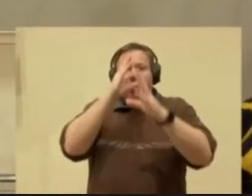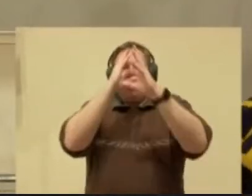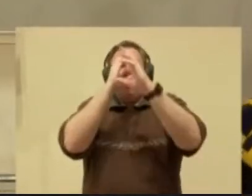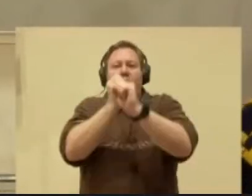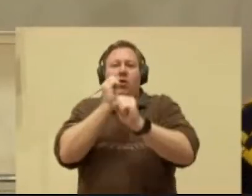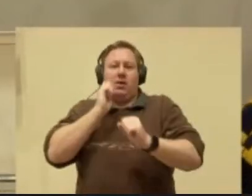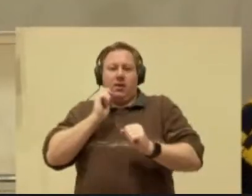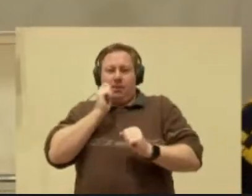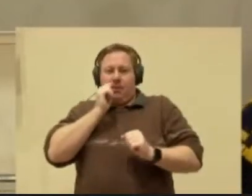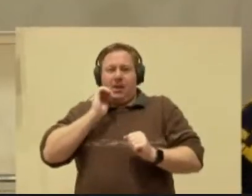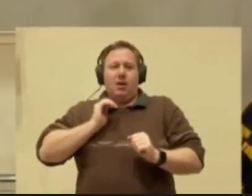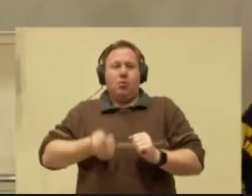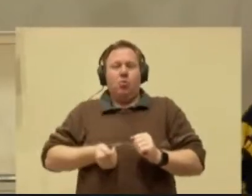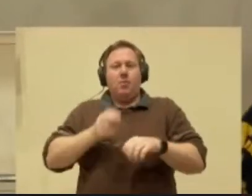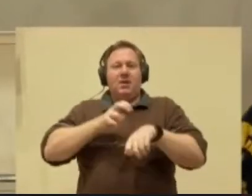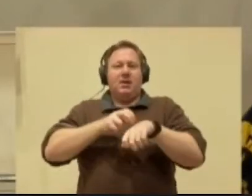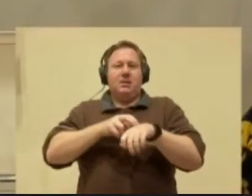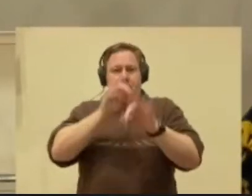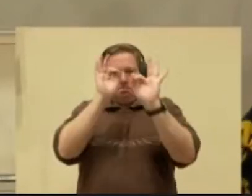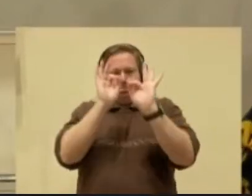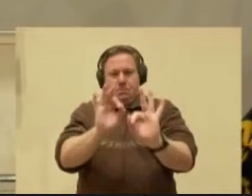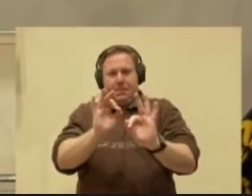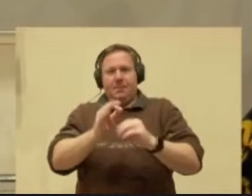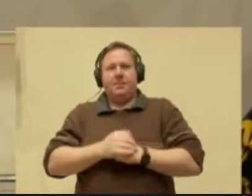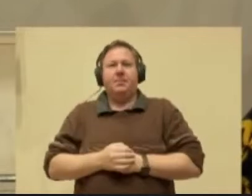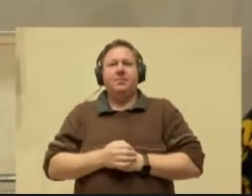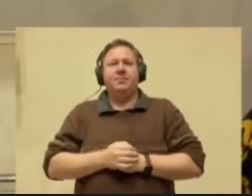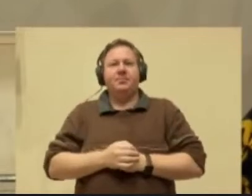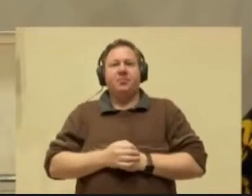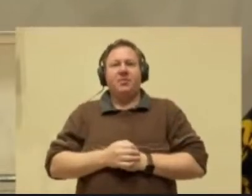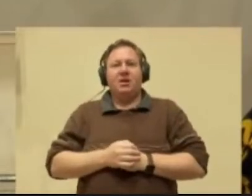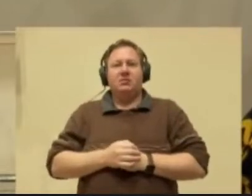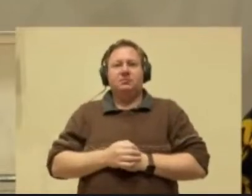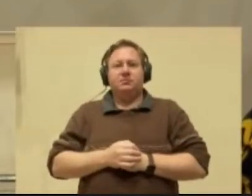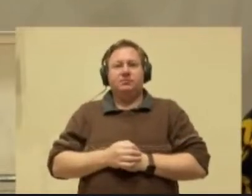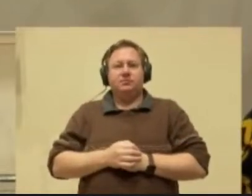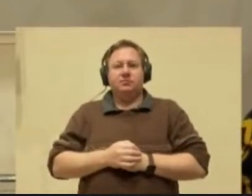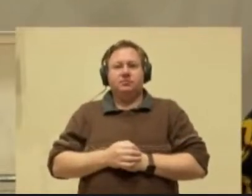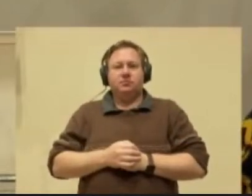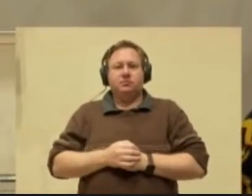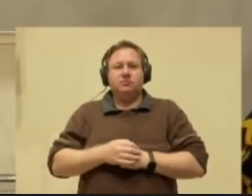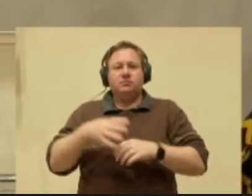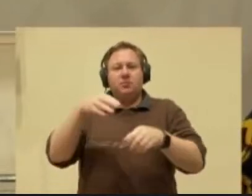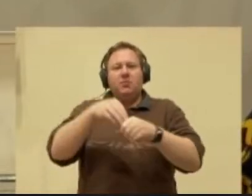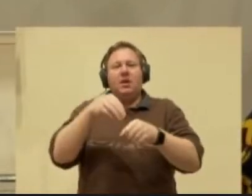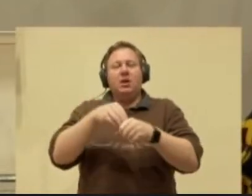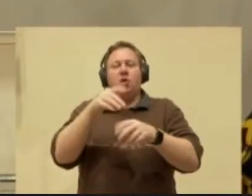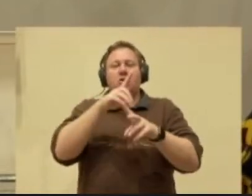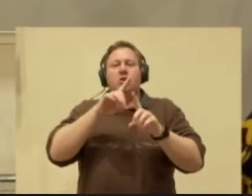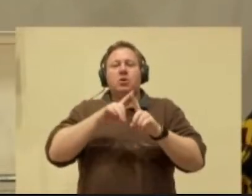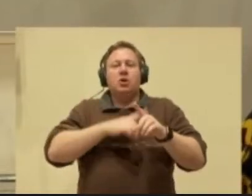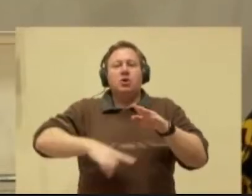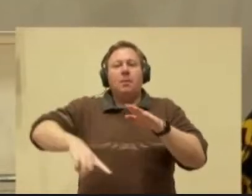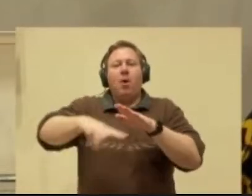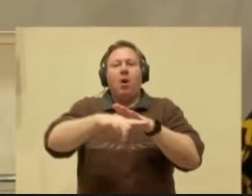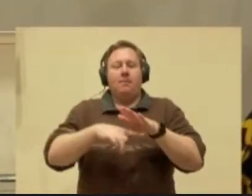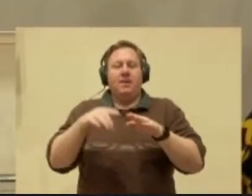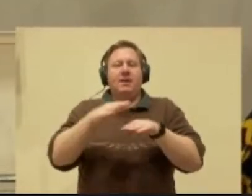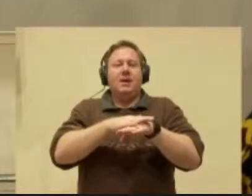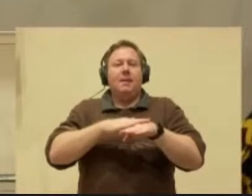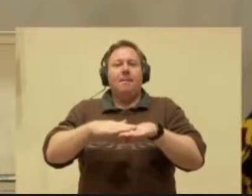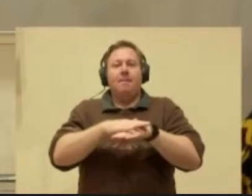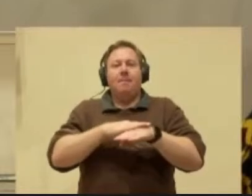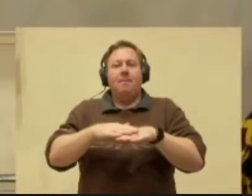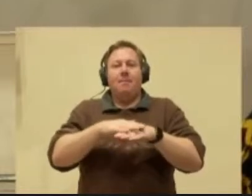rather than personnel budget included in the departmental baseline budget the allocation for a